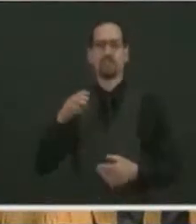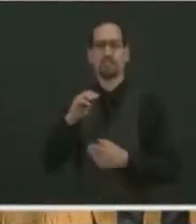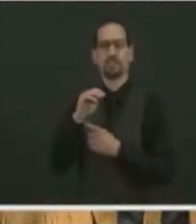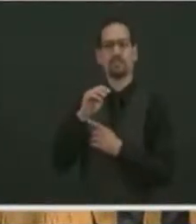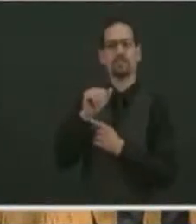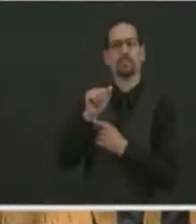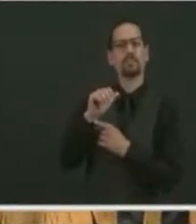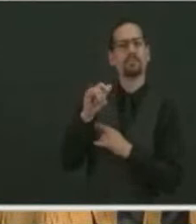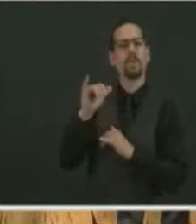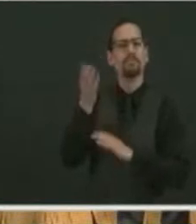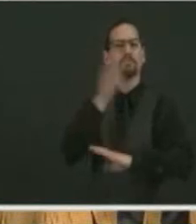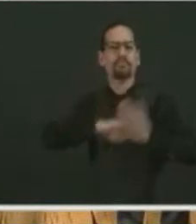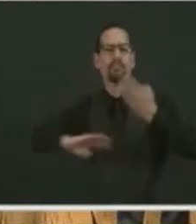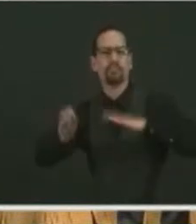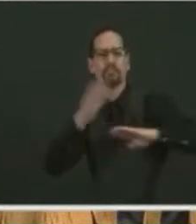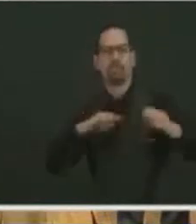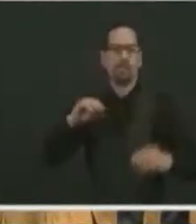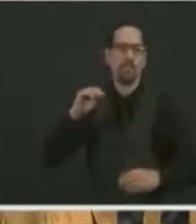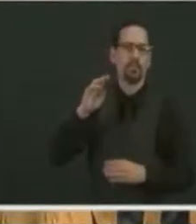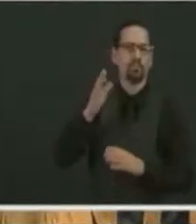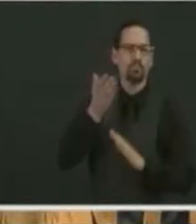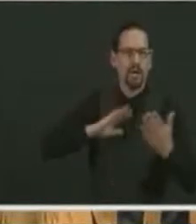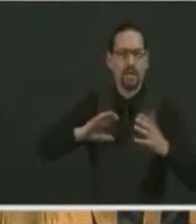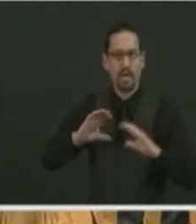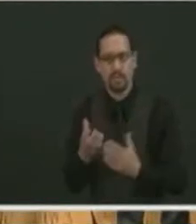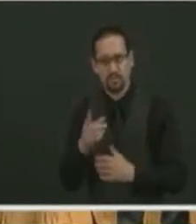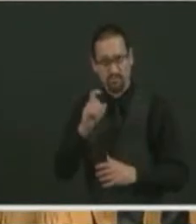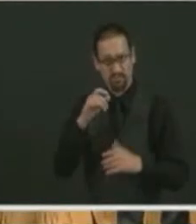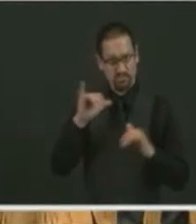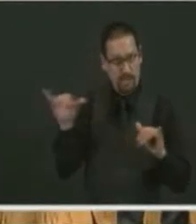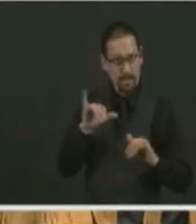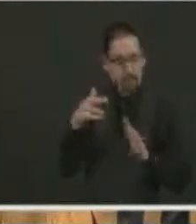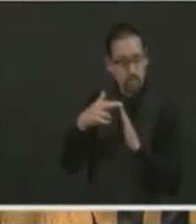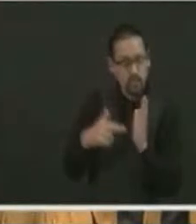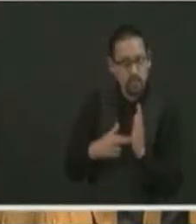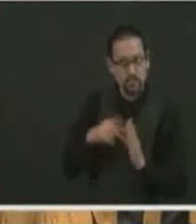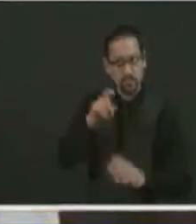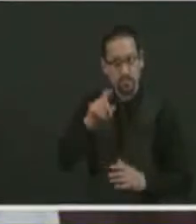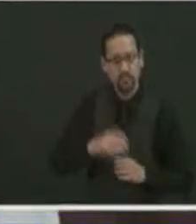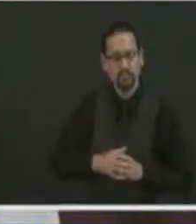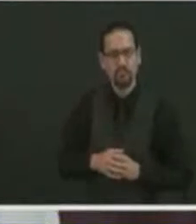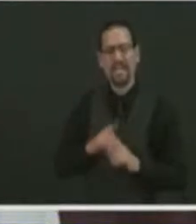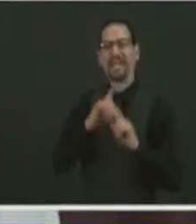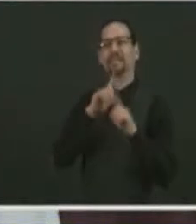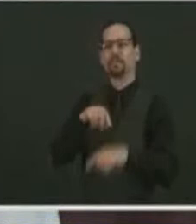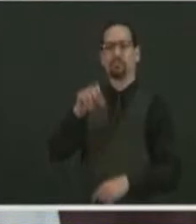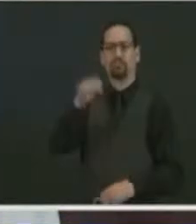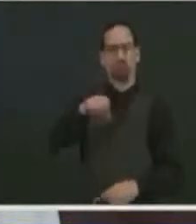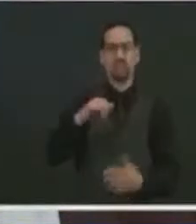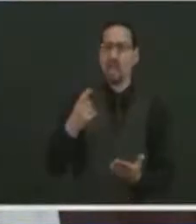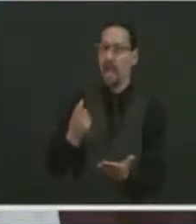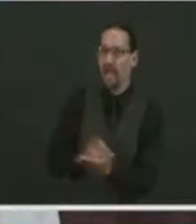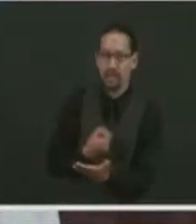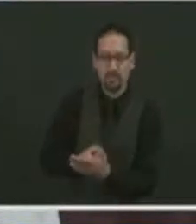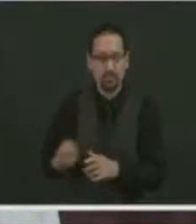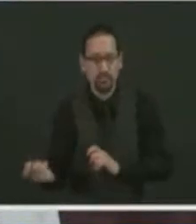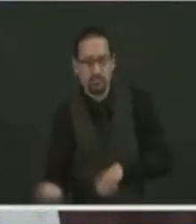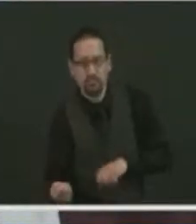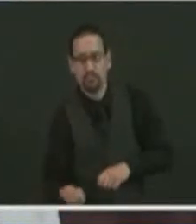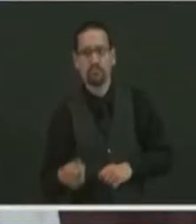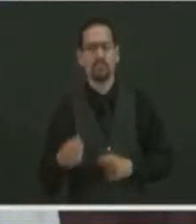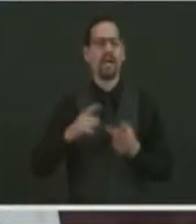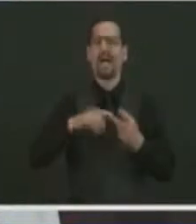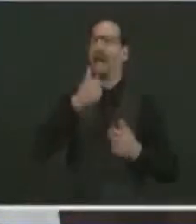youth sports? Like if they can follow these rules, can those kind of activities? Yes, hockey rinks, any kind of fitness,